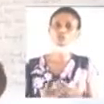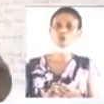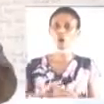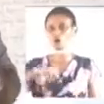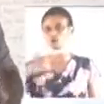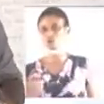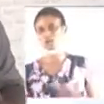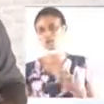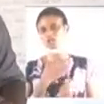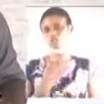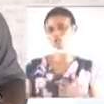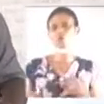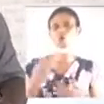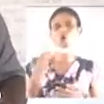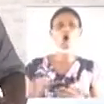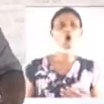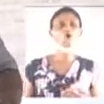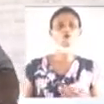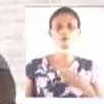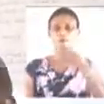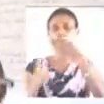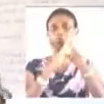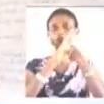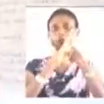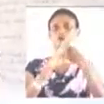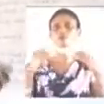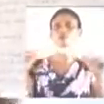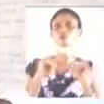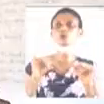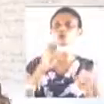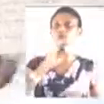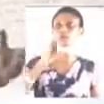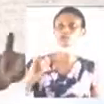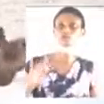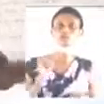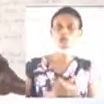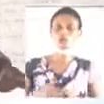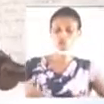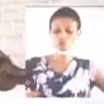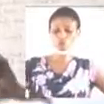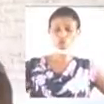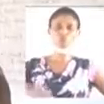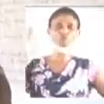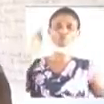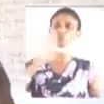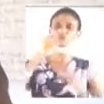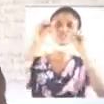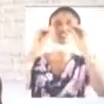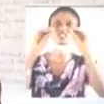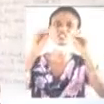not able to take care of them. You see so many of them, especially the boys, going into